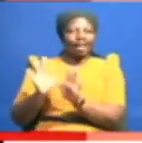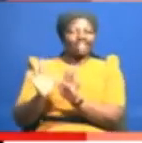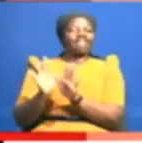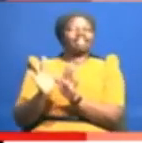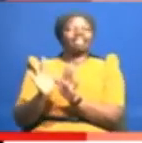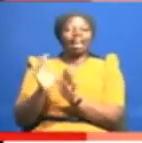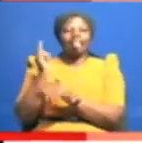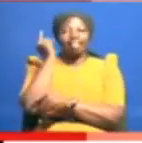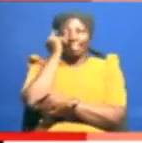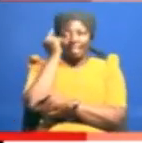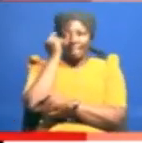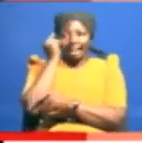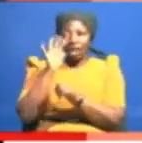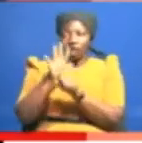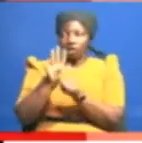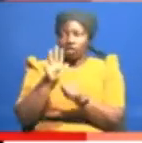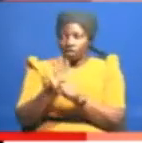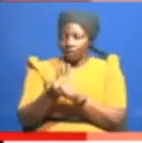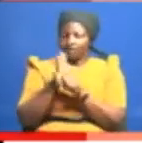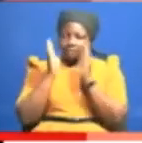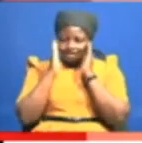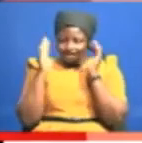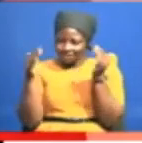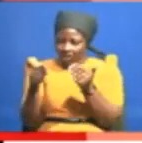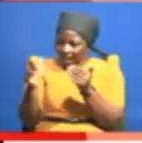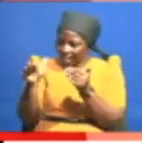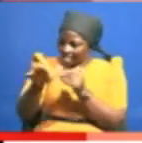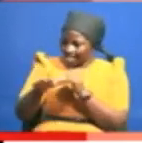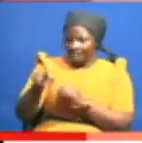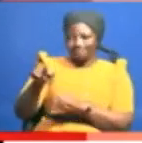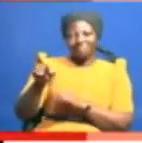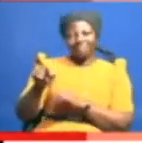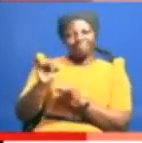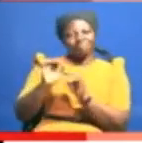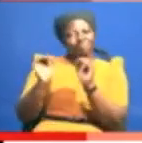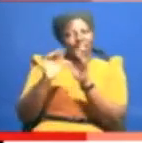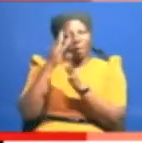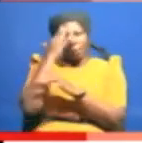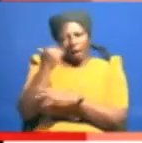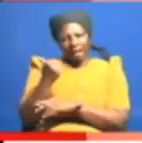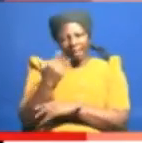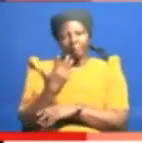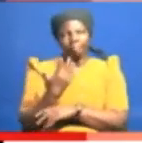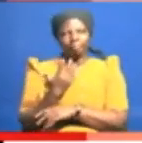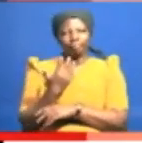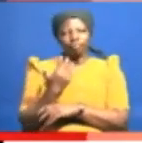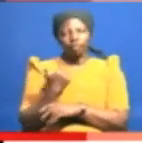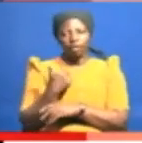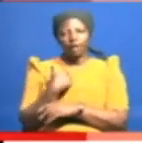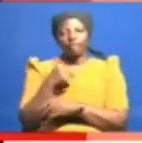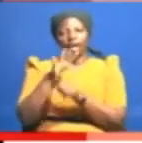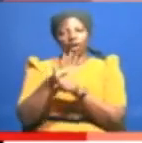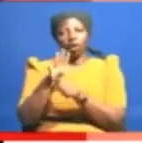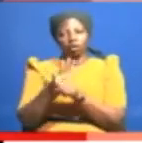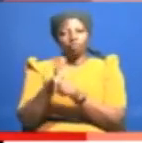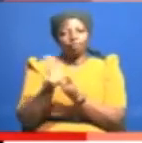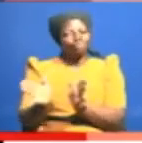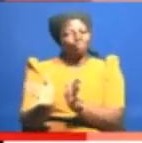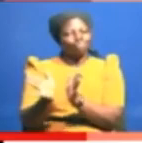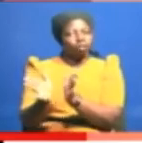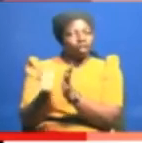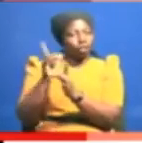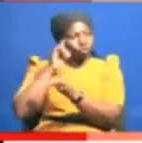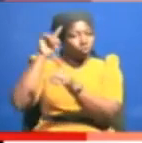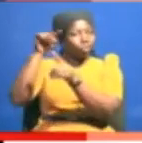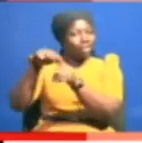lot of interest was not on that area. And this is simply because there's a lot of push towards, you know,